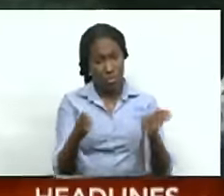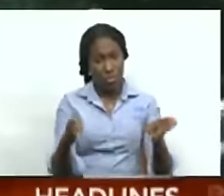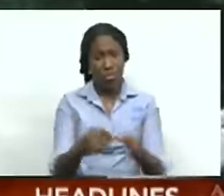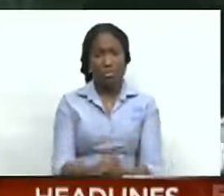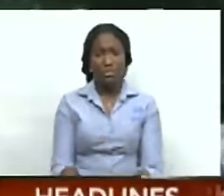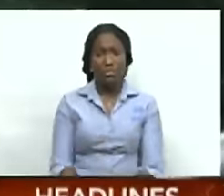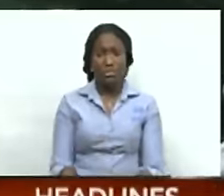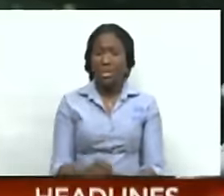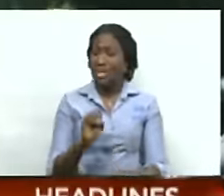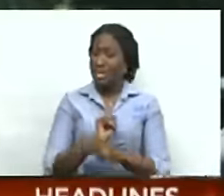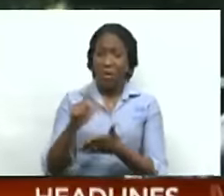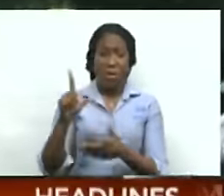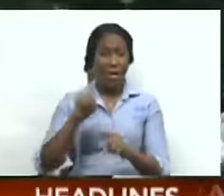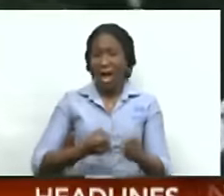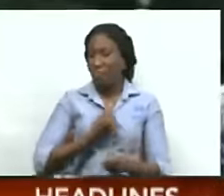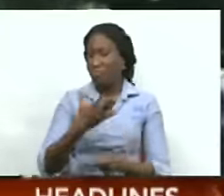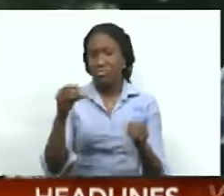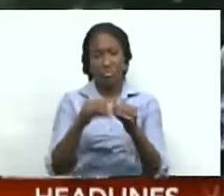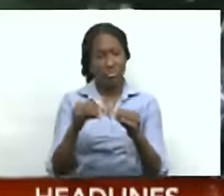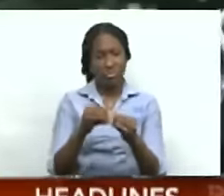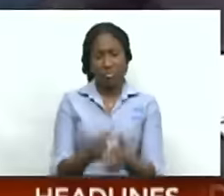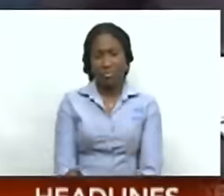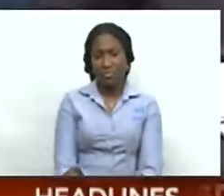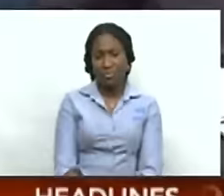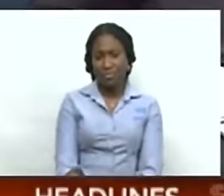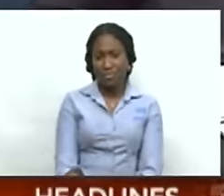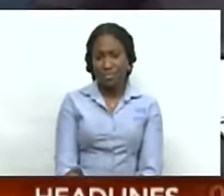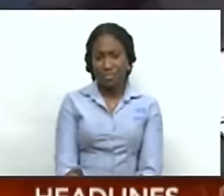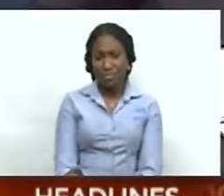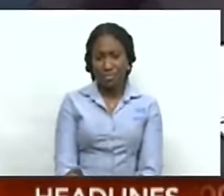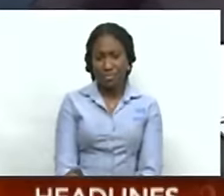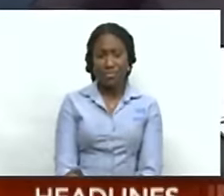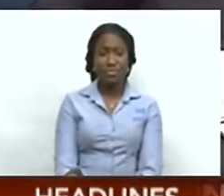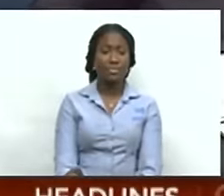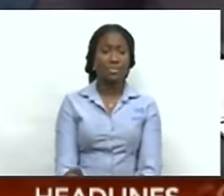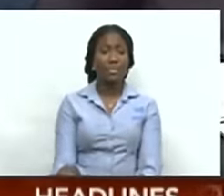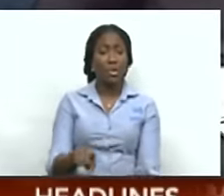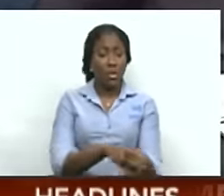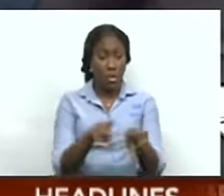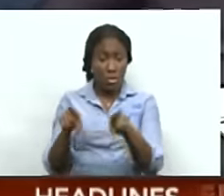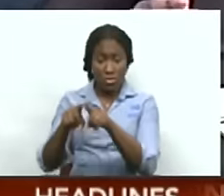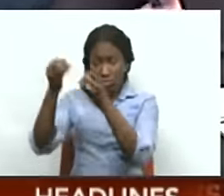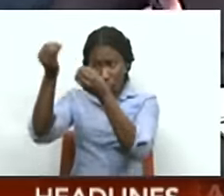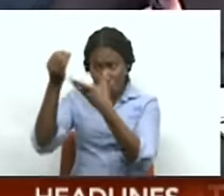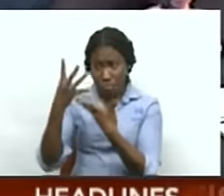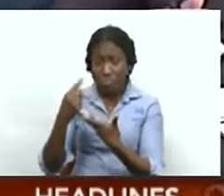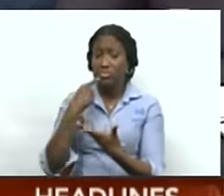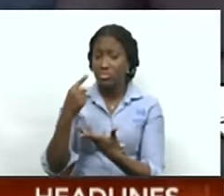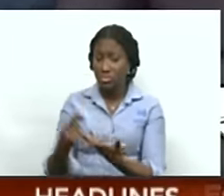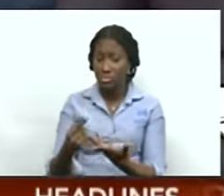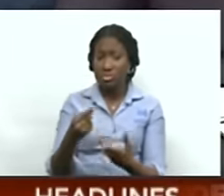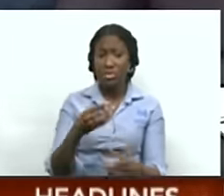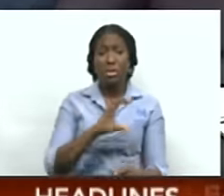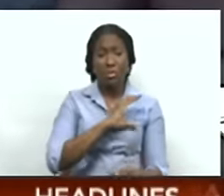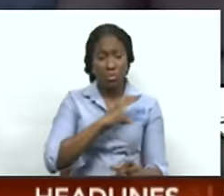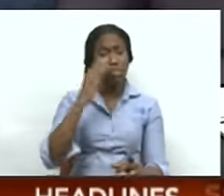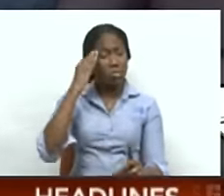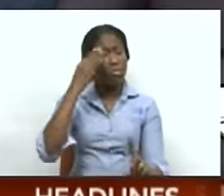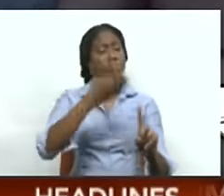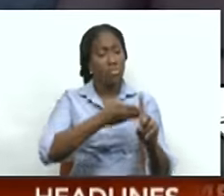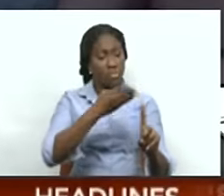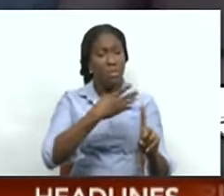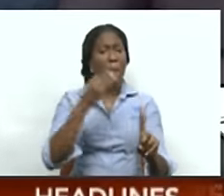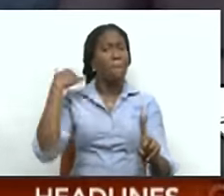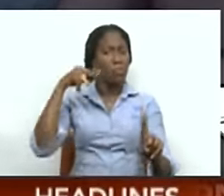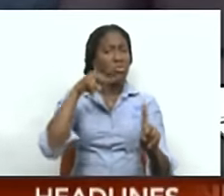in time. However, sources told CNC3 News that Bisun is known to the police and has been charged in the past for illegal